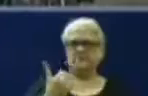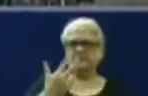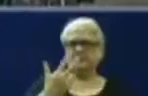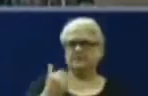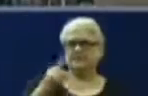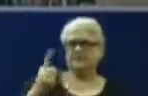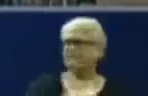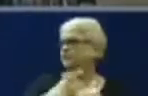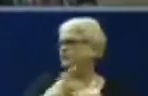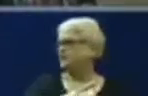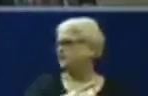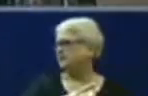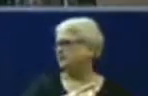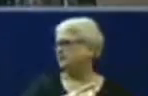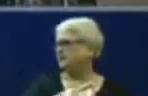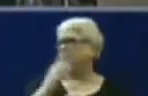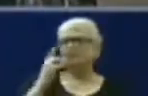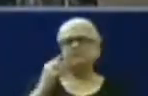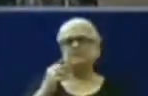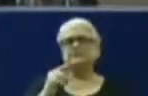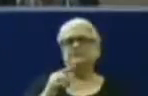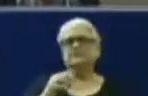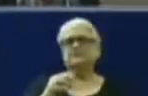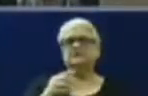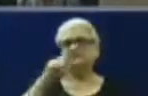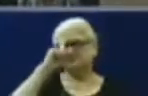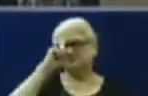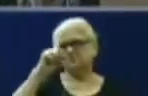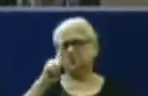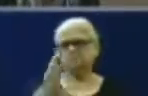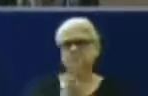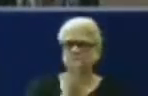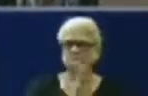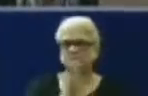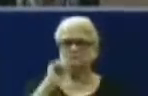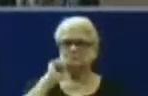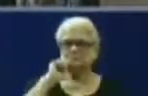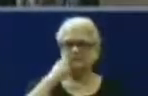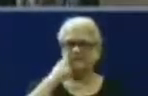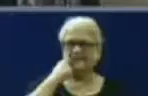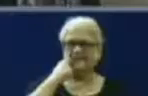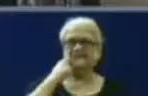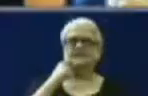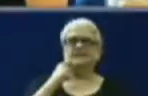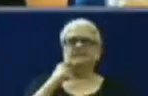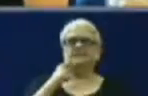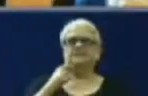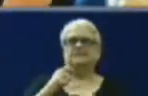Stars in the flag that billows so beautifully in the